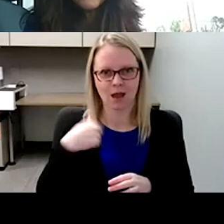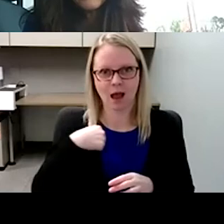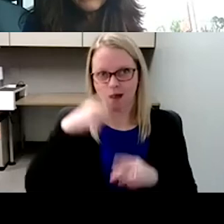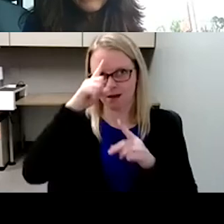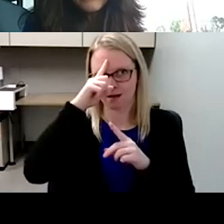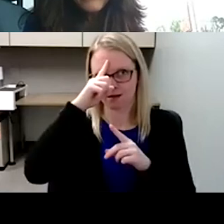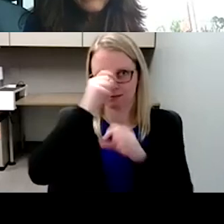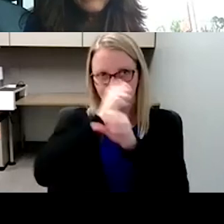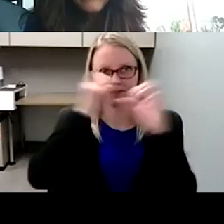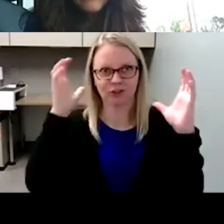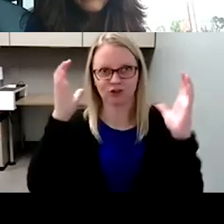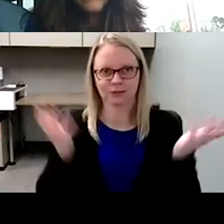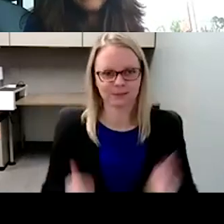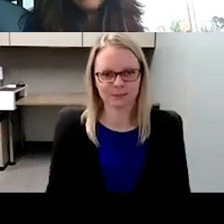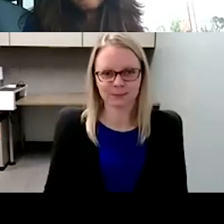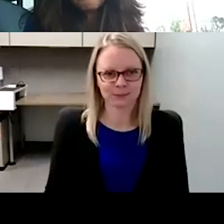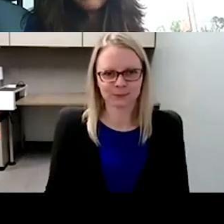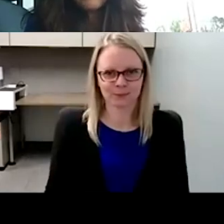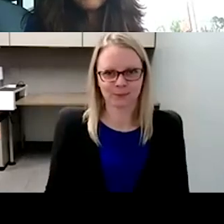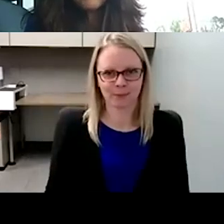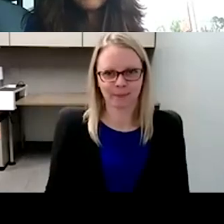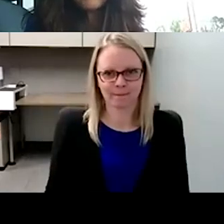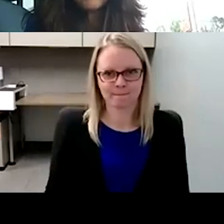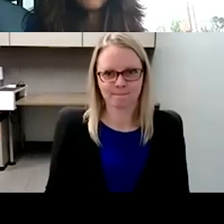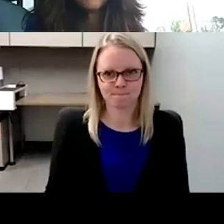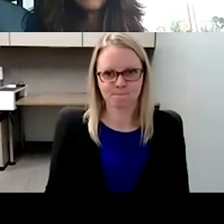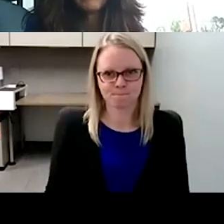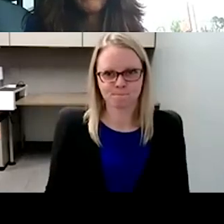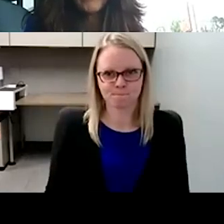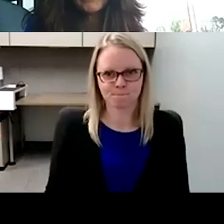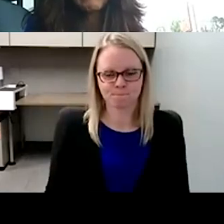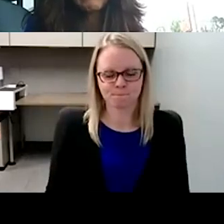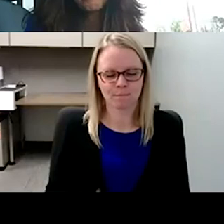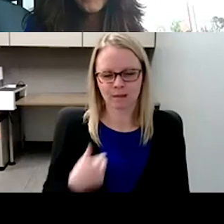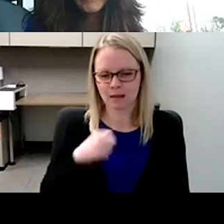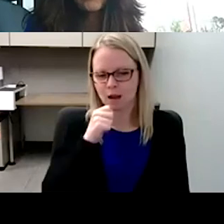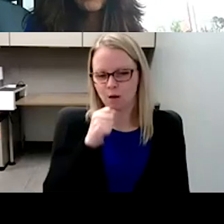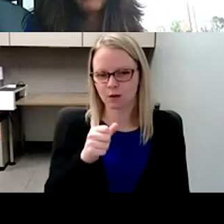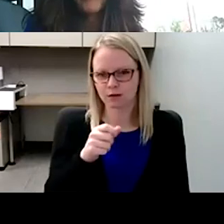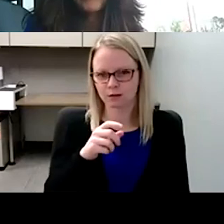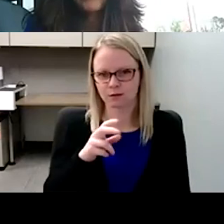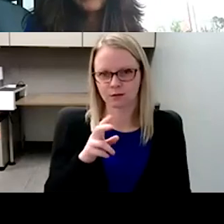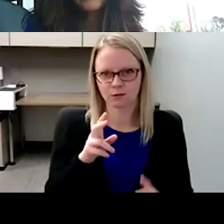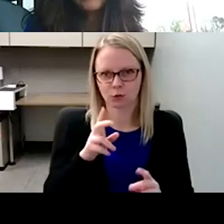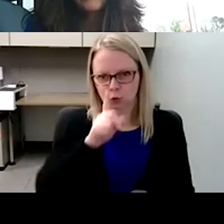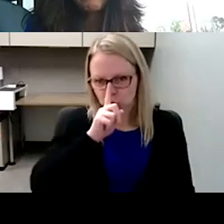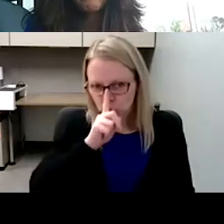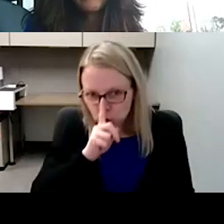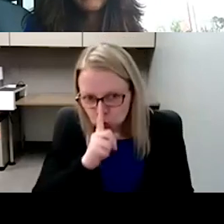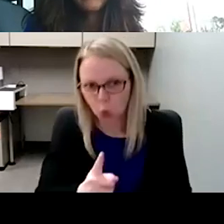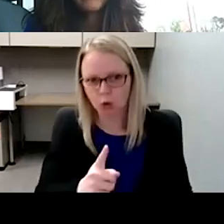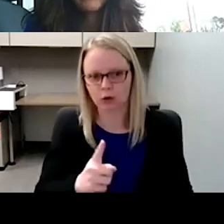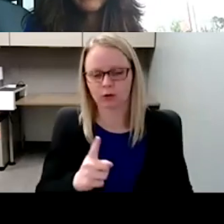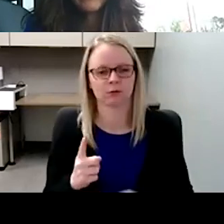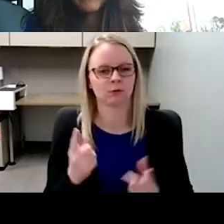So I did not think that. I wasn't quite sure what I wanted to do. And there